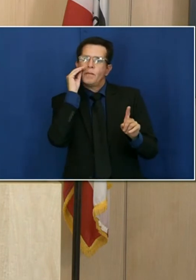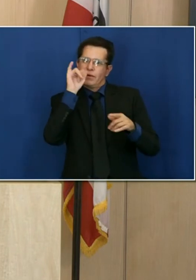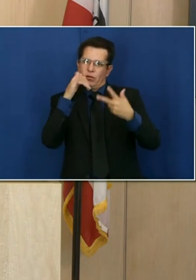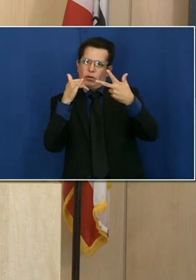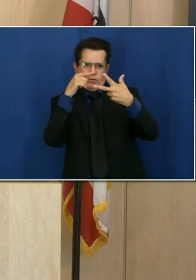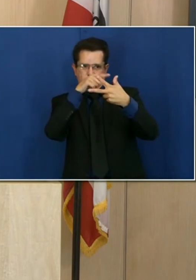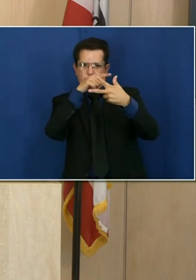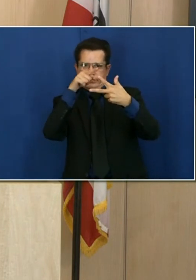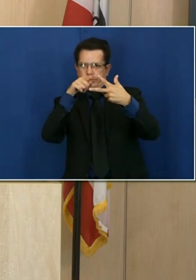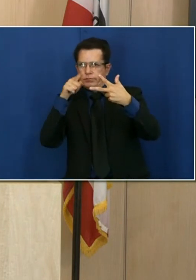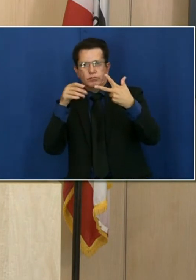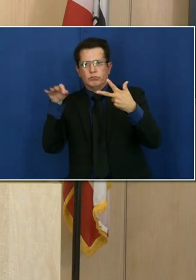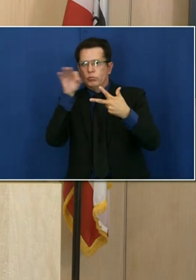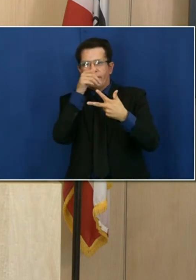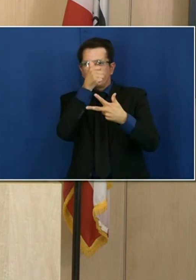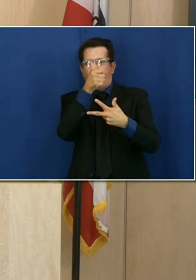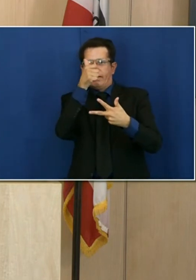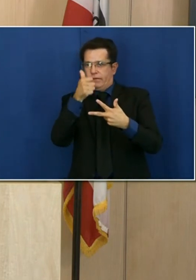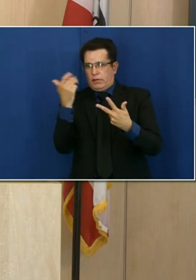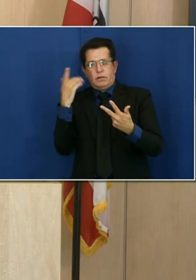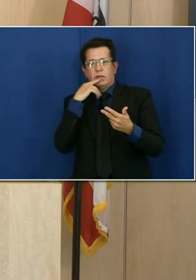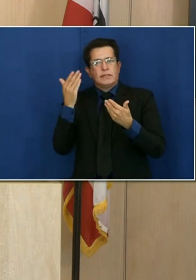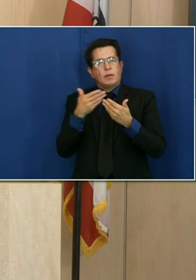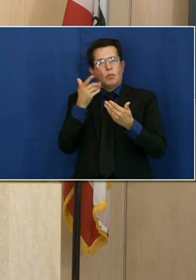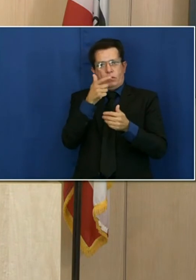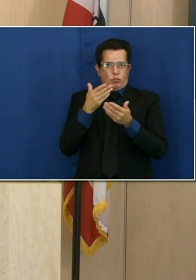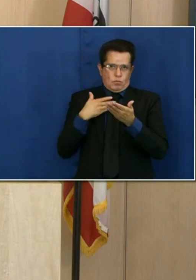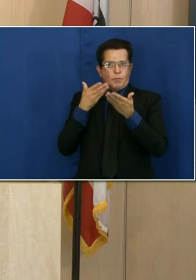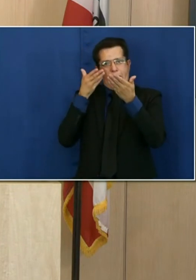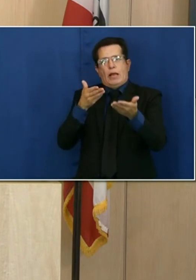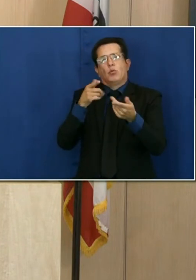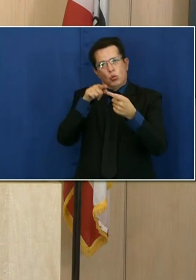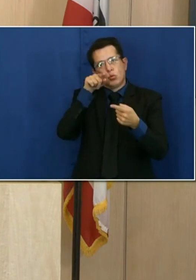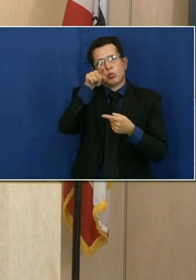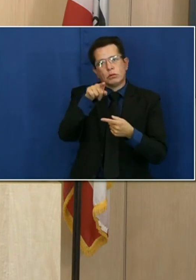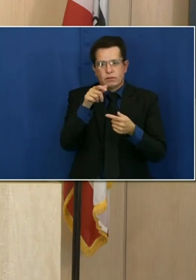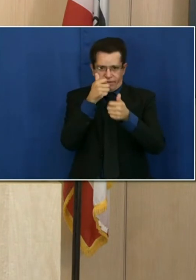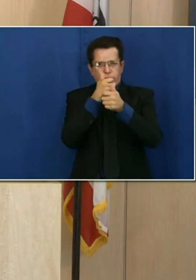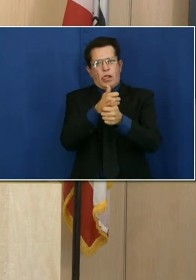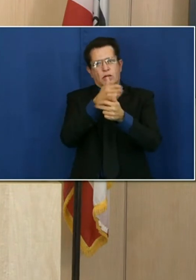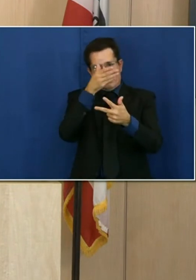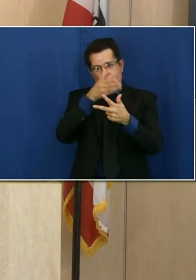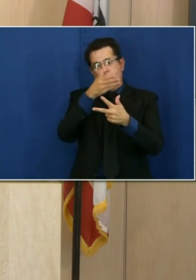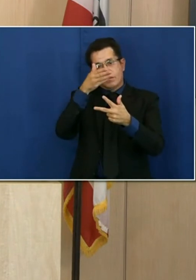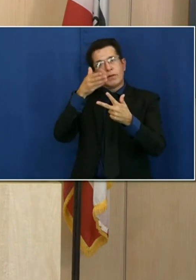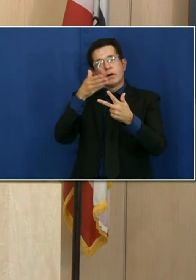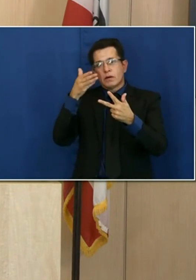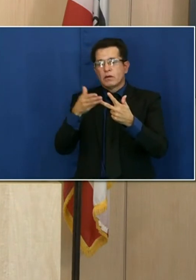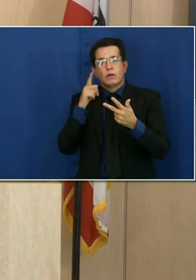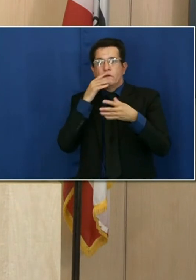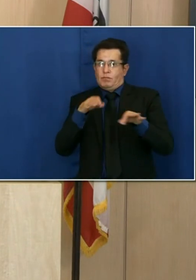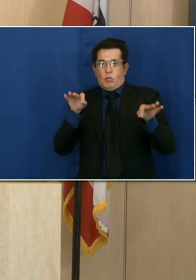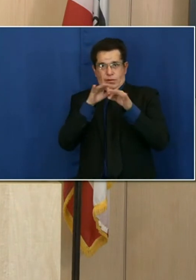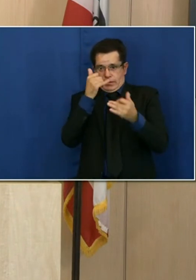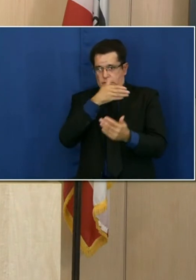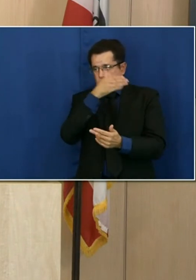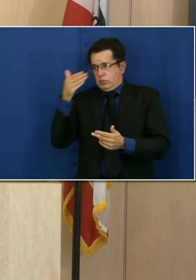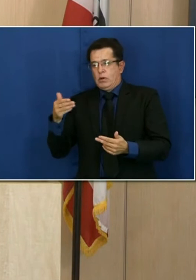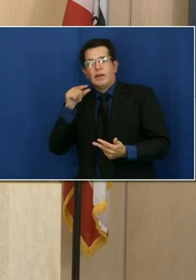more plain than that in making those recommendations. It is very important, though, as we go into the